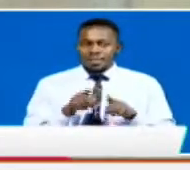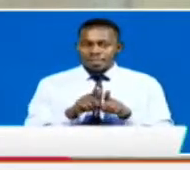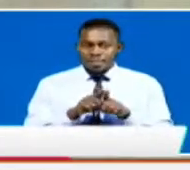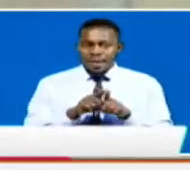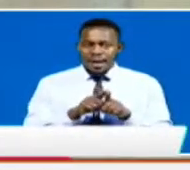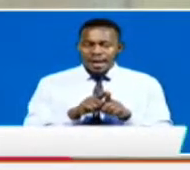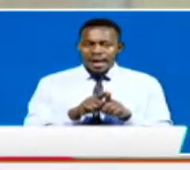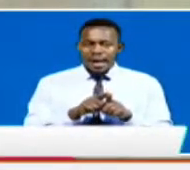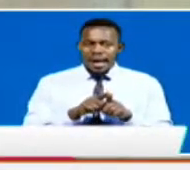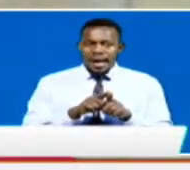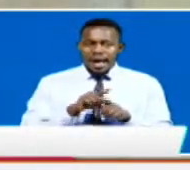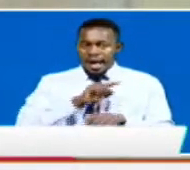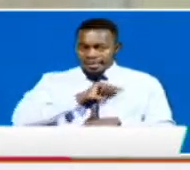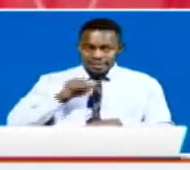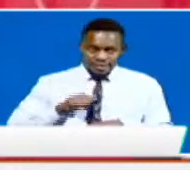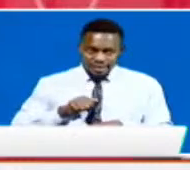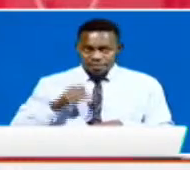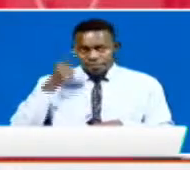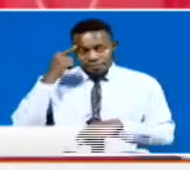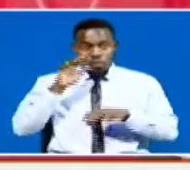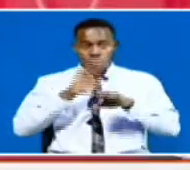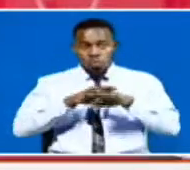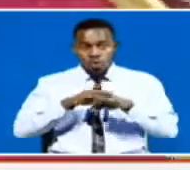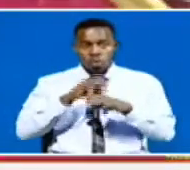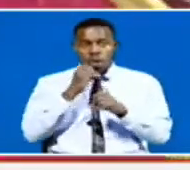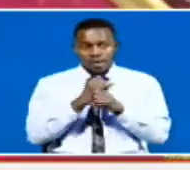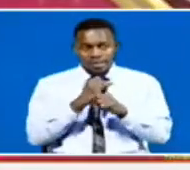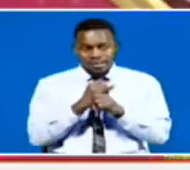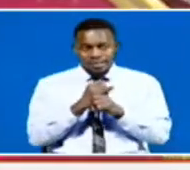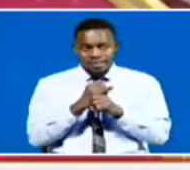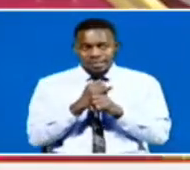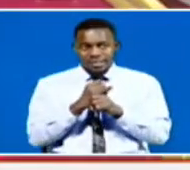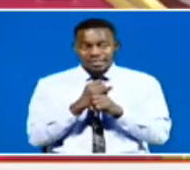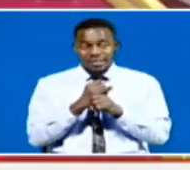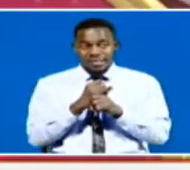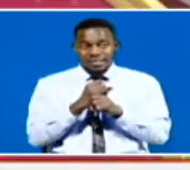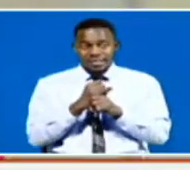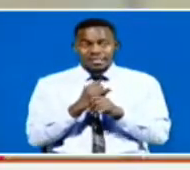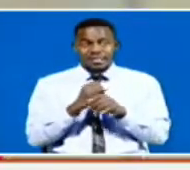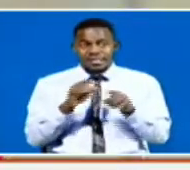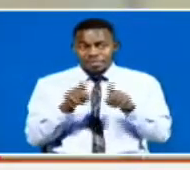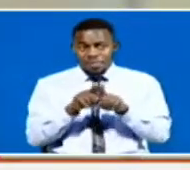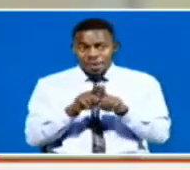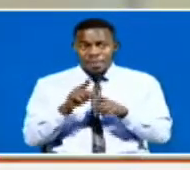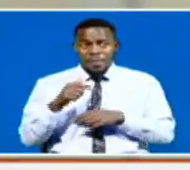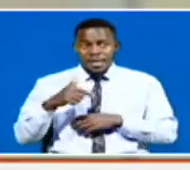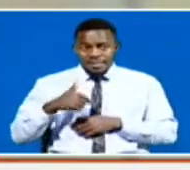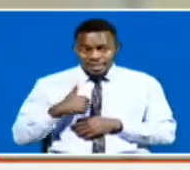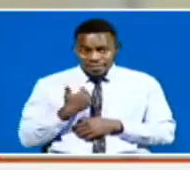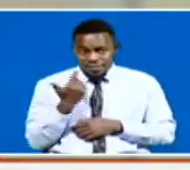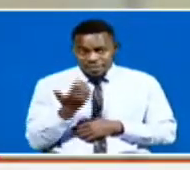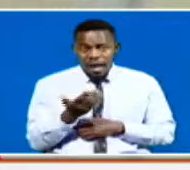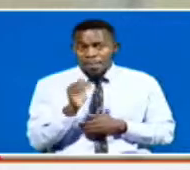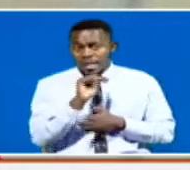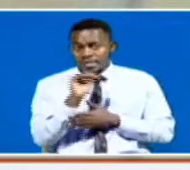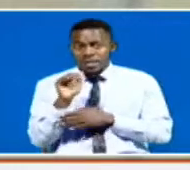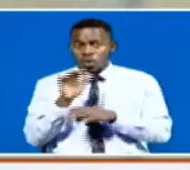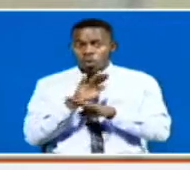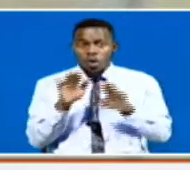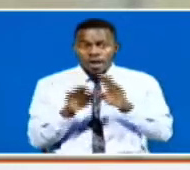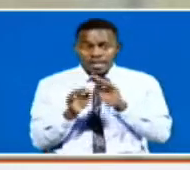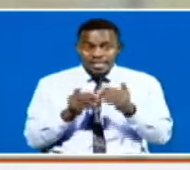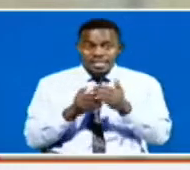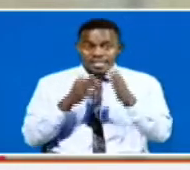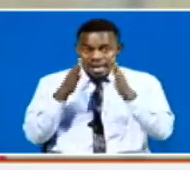party for better performance, and that the relevant party organs will take action against some of our former officials who are interfering with the leadership